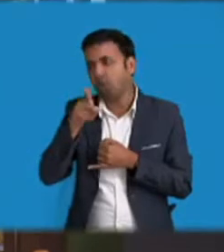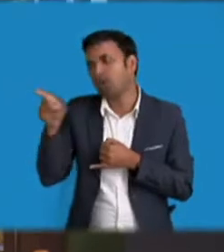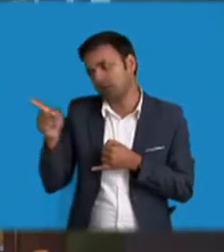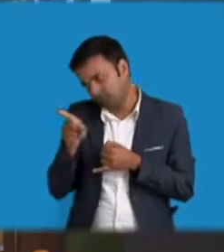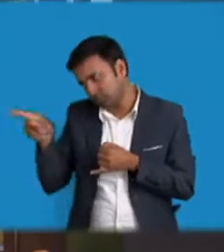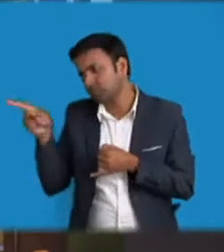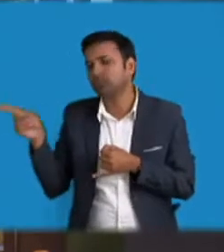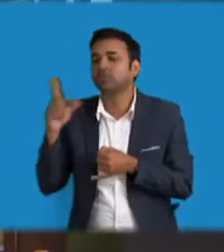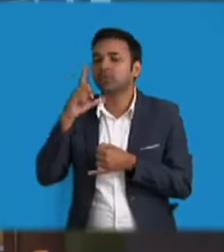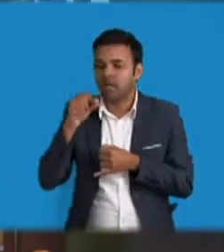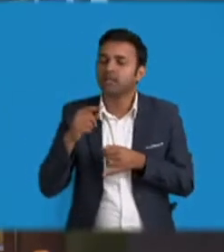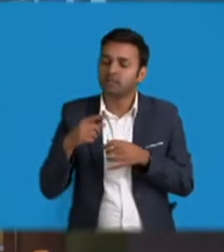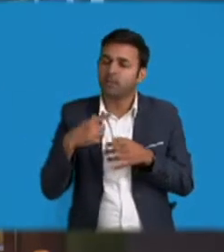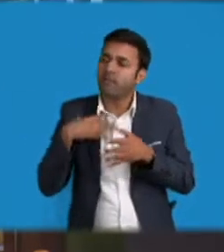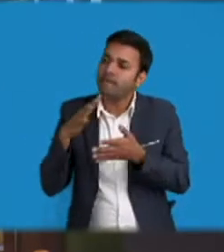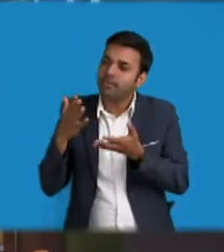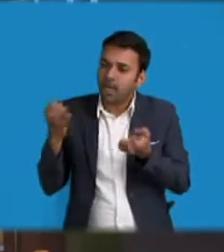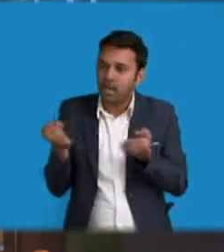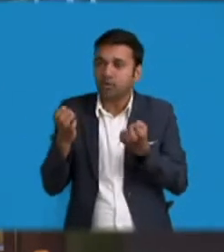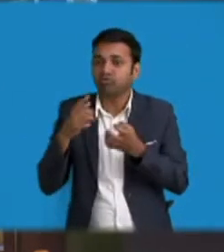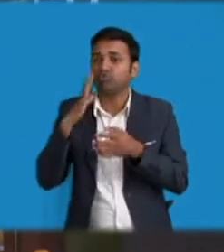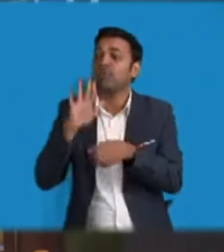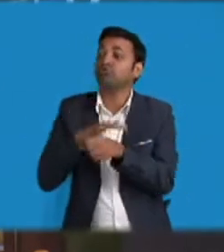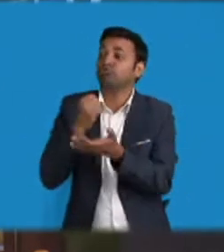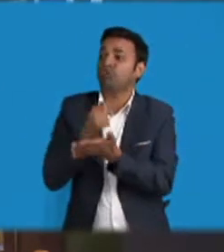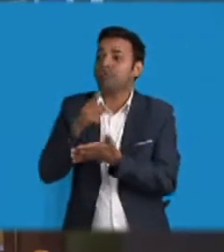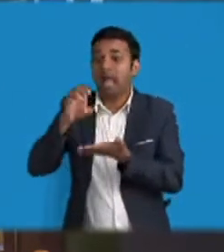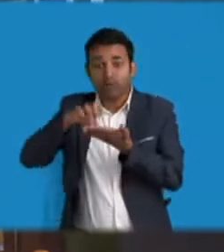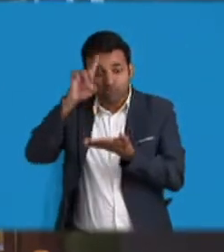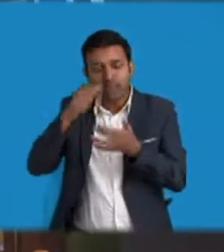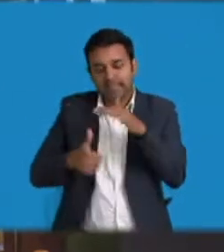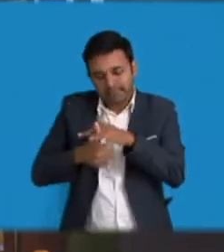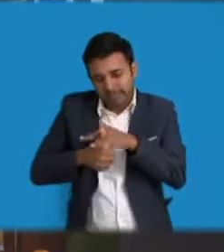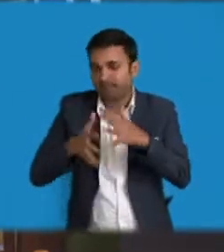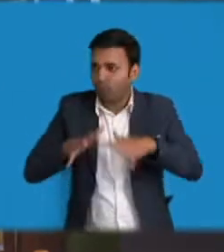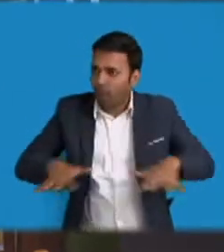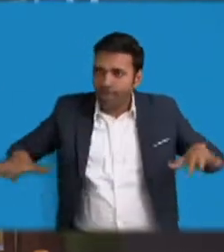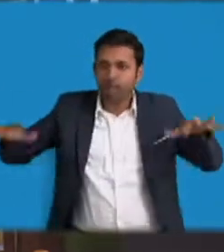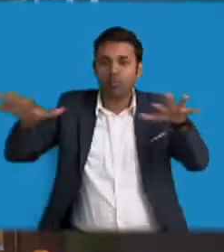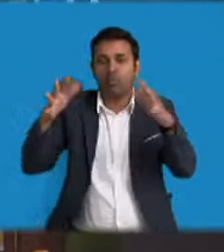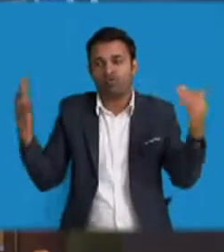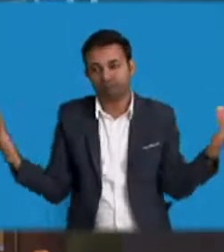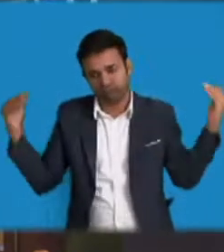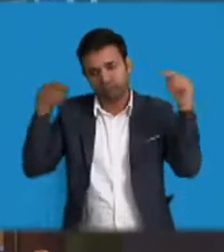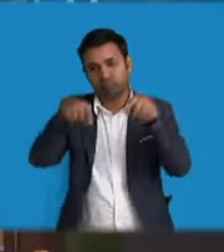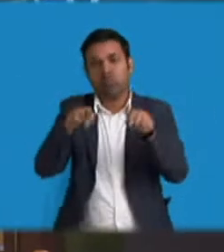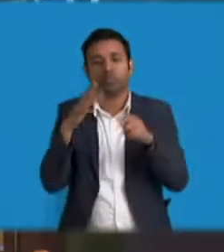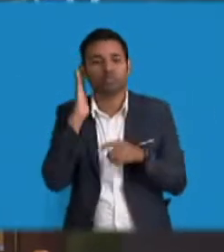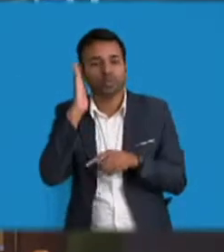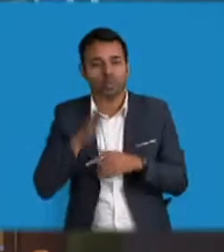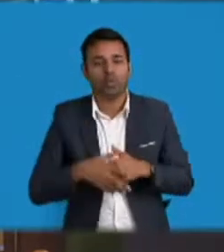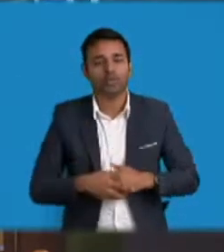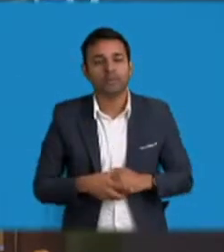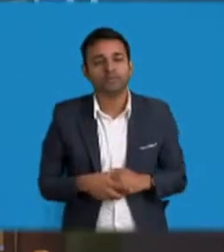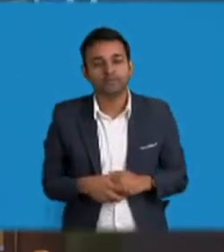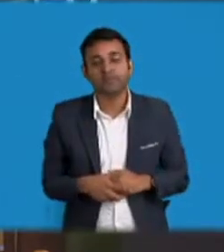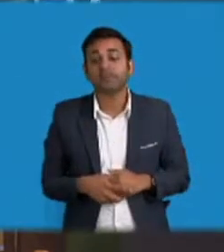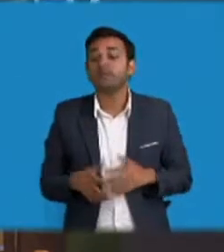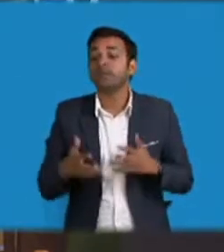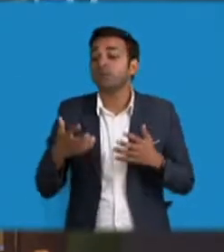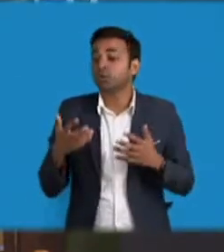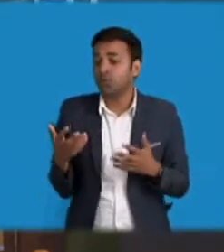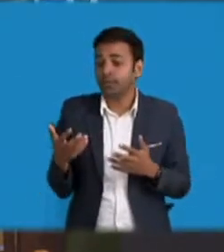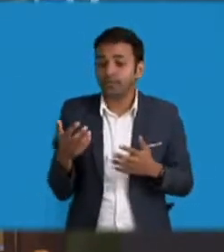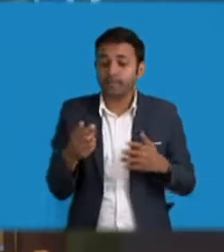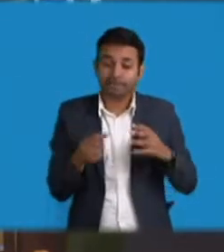Now, that is the infrastructure we want to use to educate these children. Now, going to homeschooling, Madam